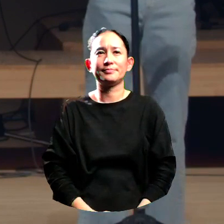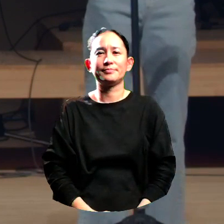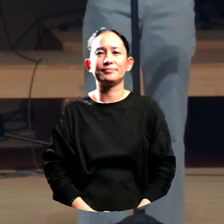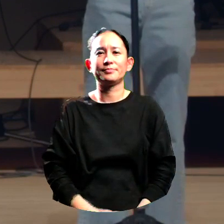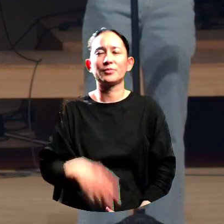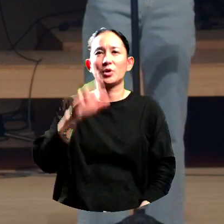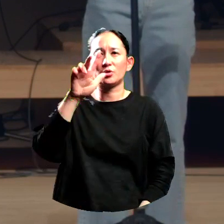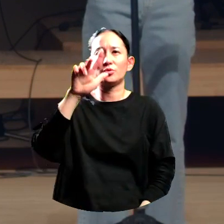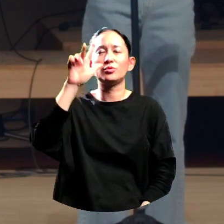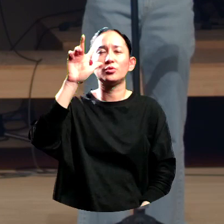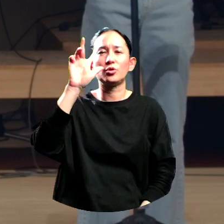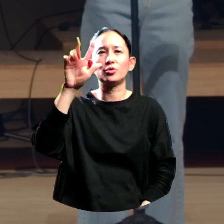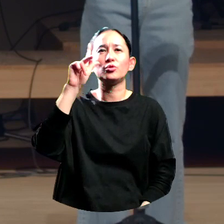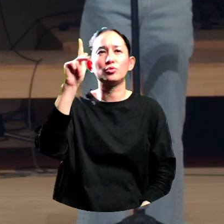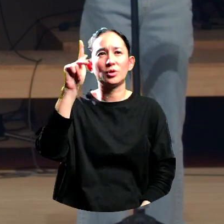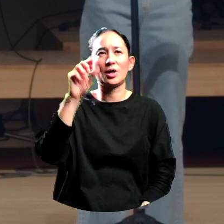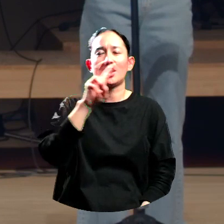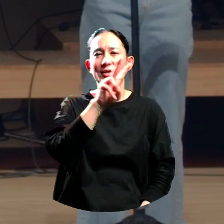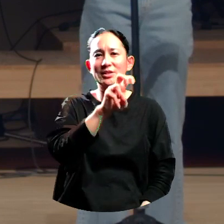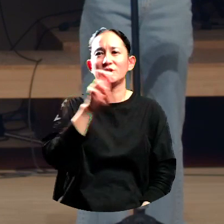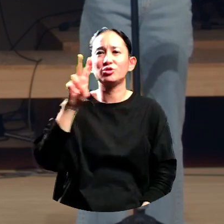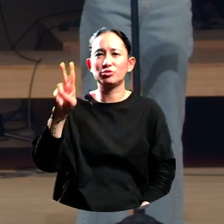Luke 22:32.